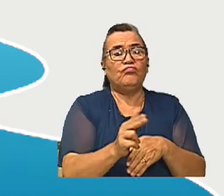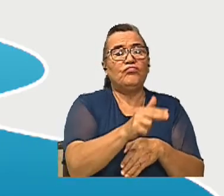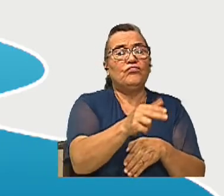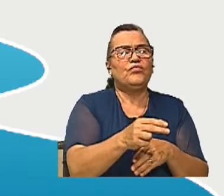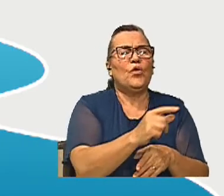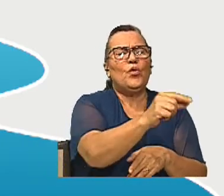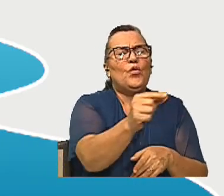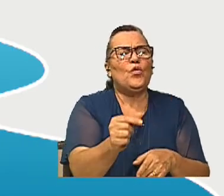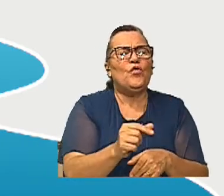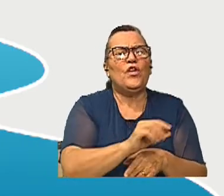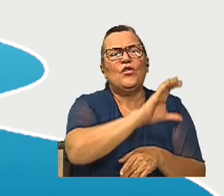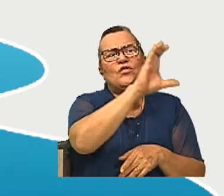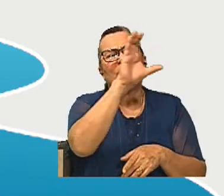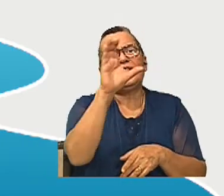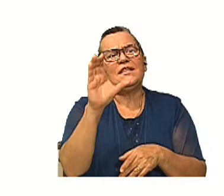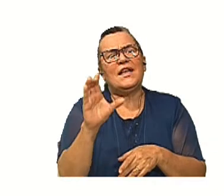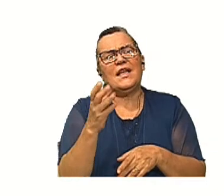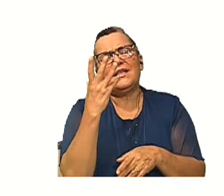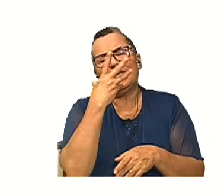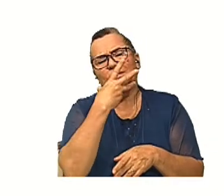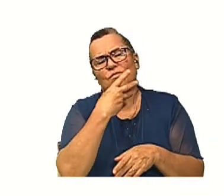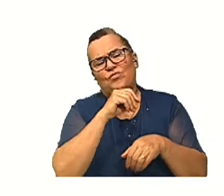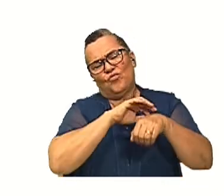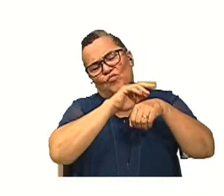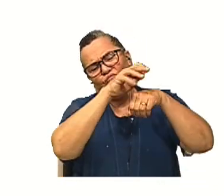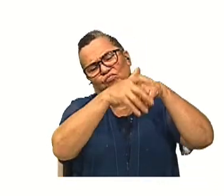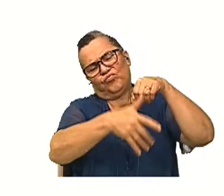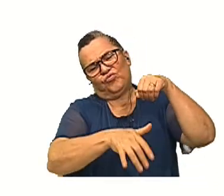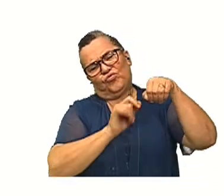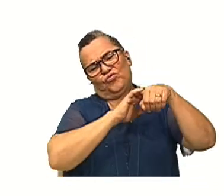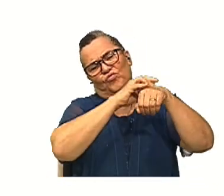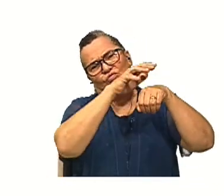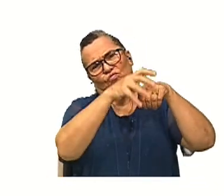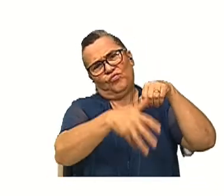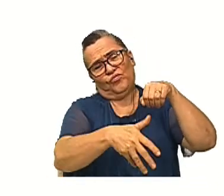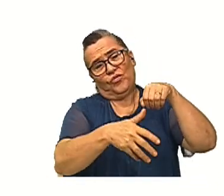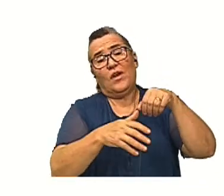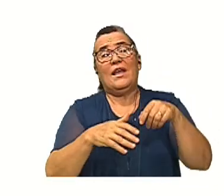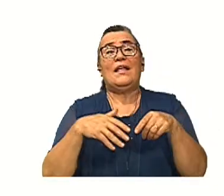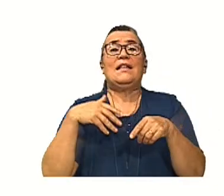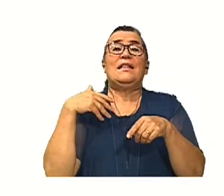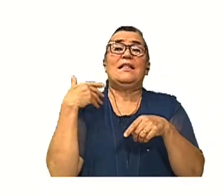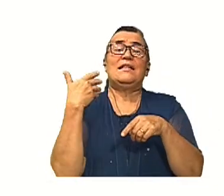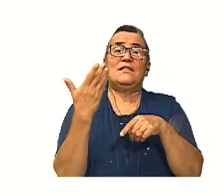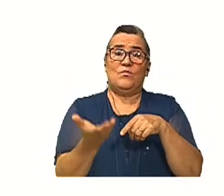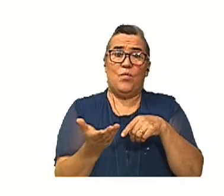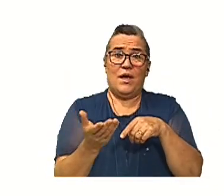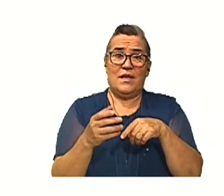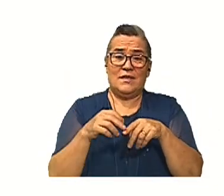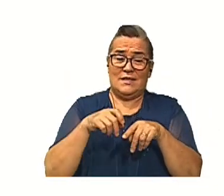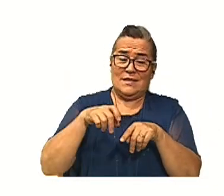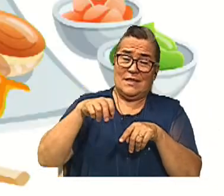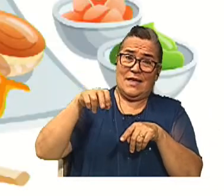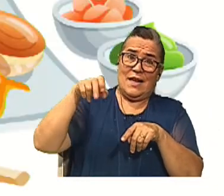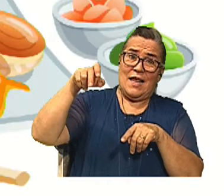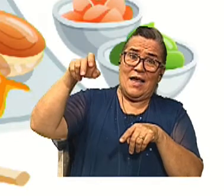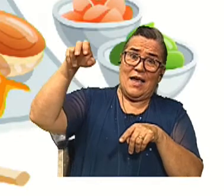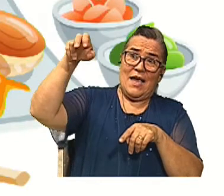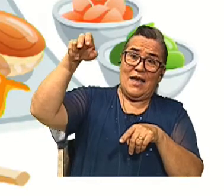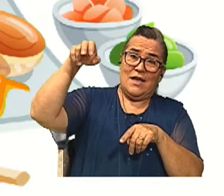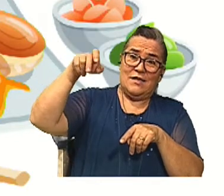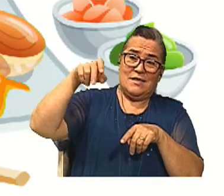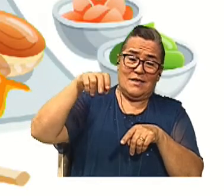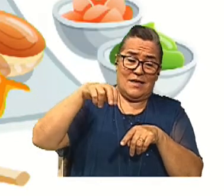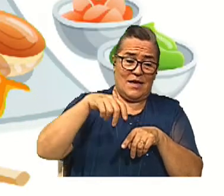beautiful blue waterfall. On their way back from the hike, they stopped at a delicious sushi